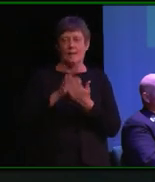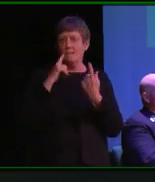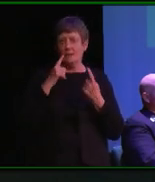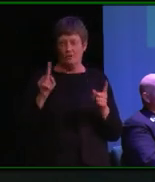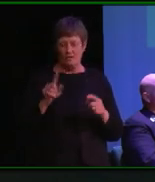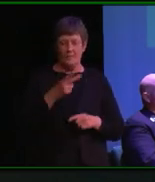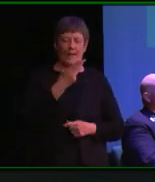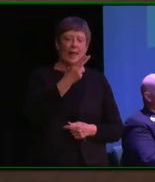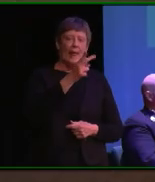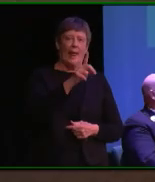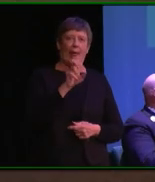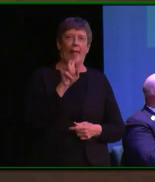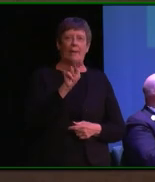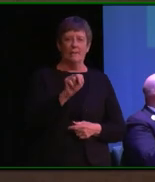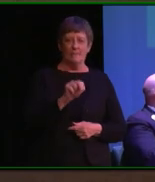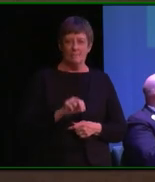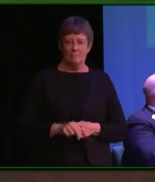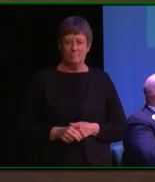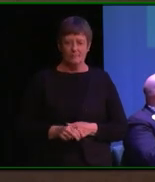Caton